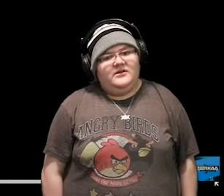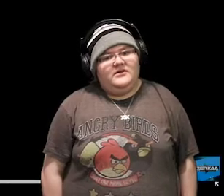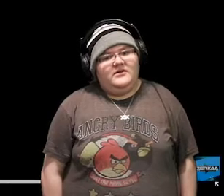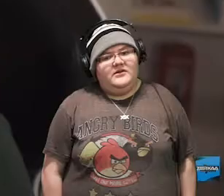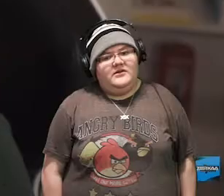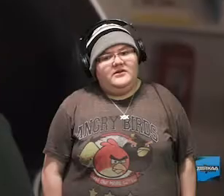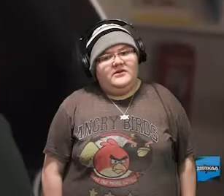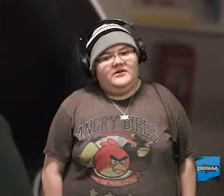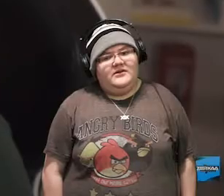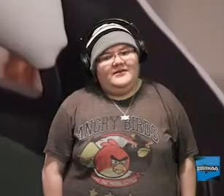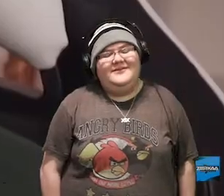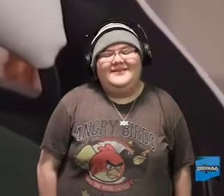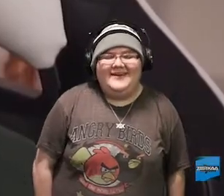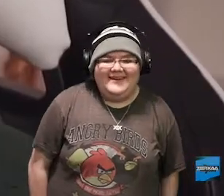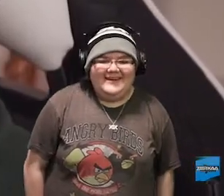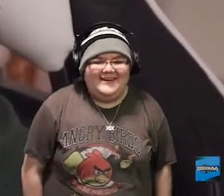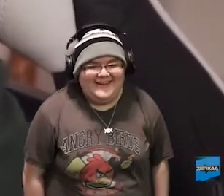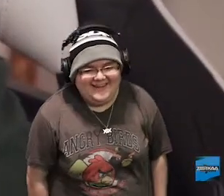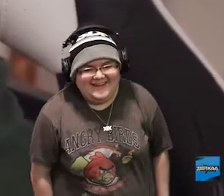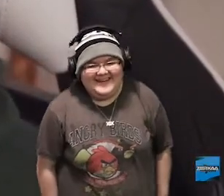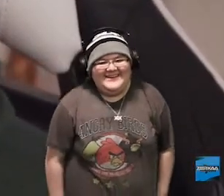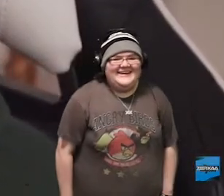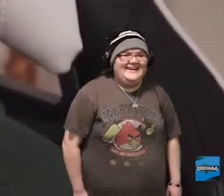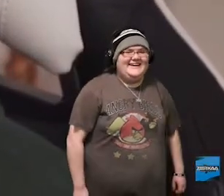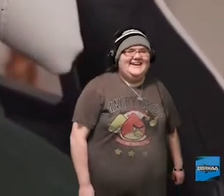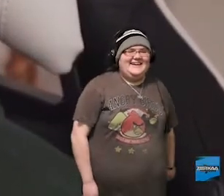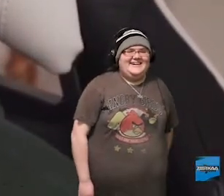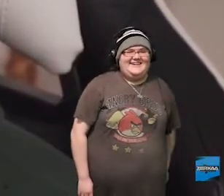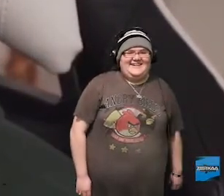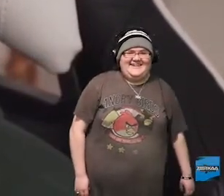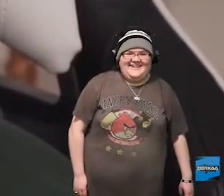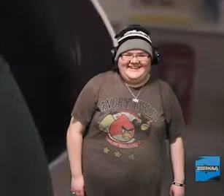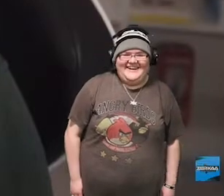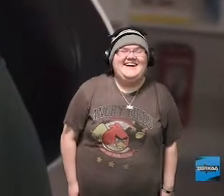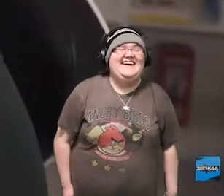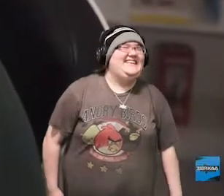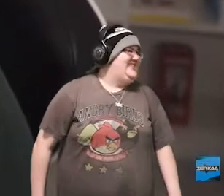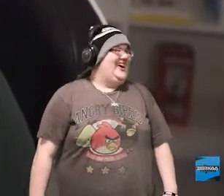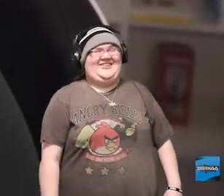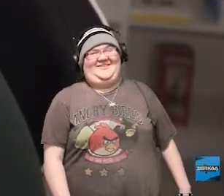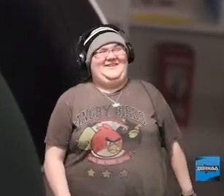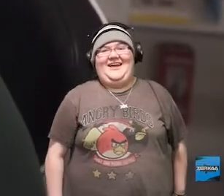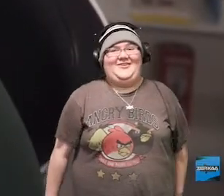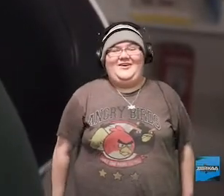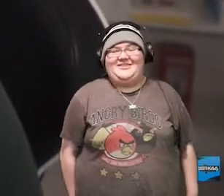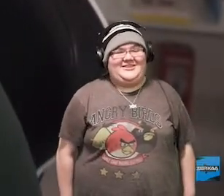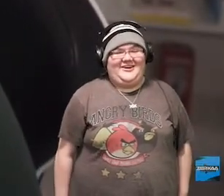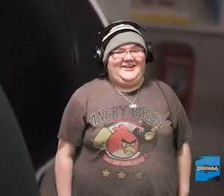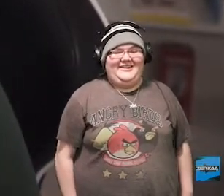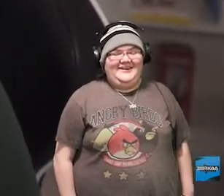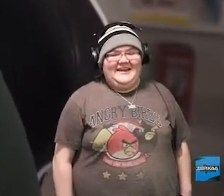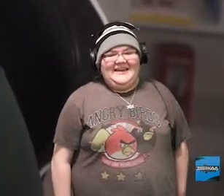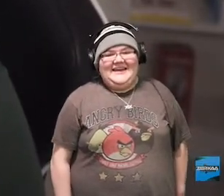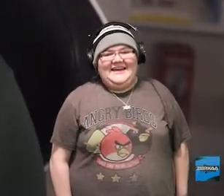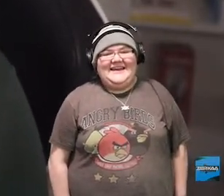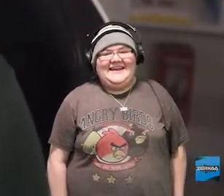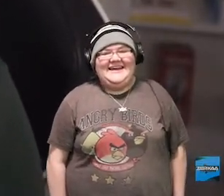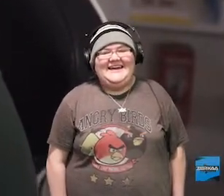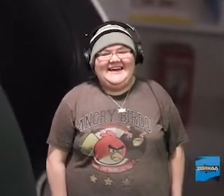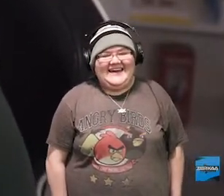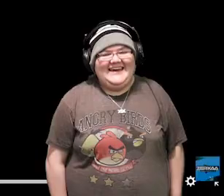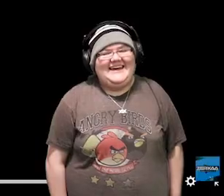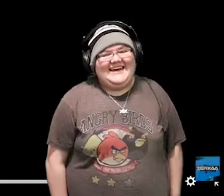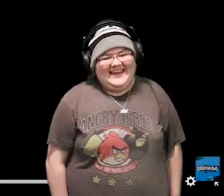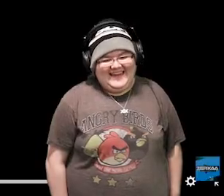Nah. That's mad. Imagine I went to a meet and greet and someone rocked up like that. I don't know what I'd do. I'd be confused just be like ecstatic at the same